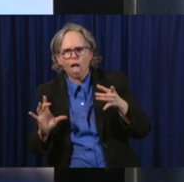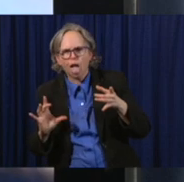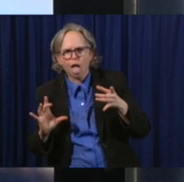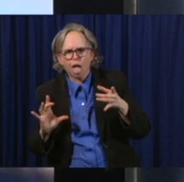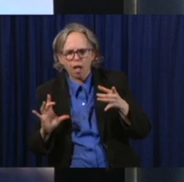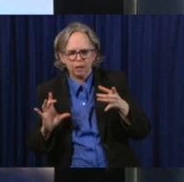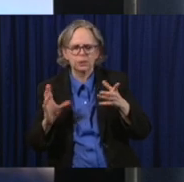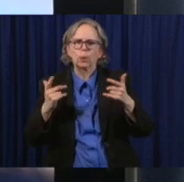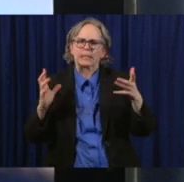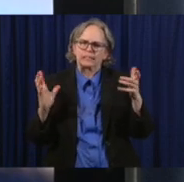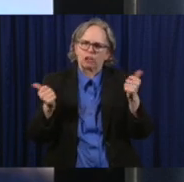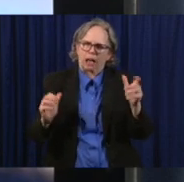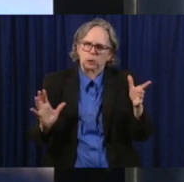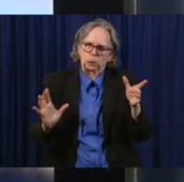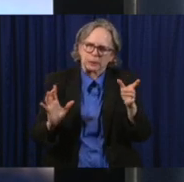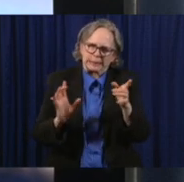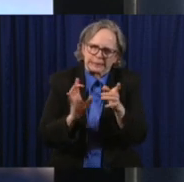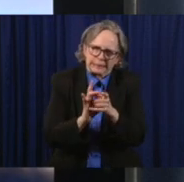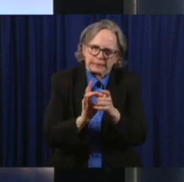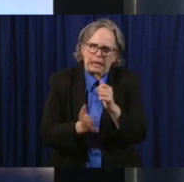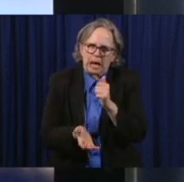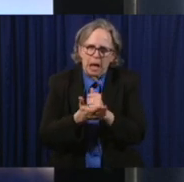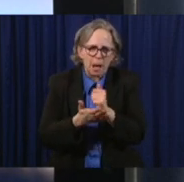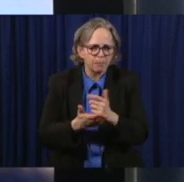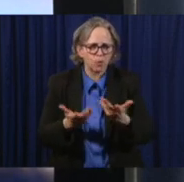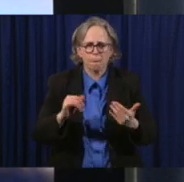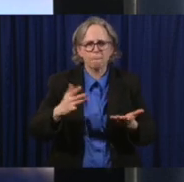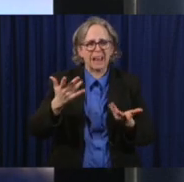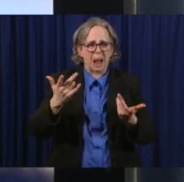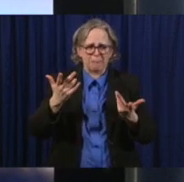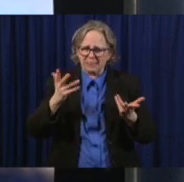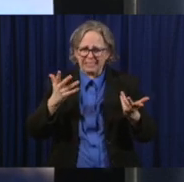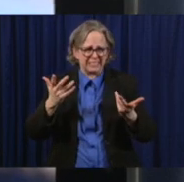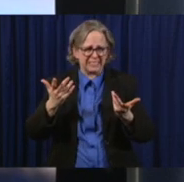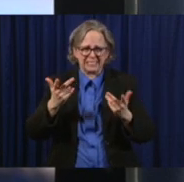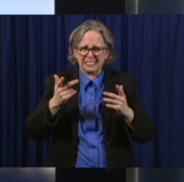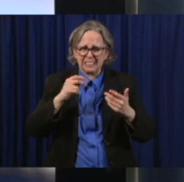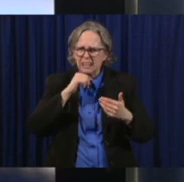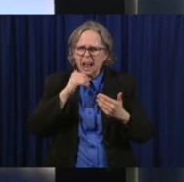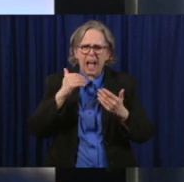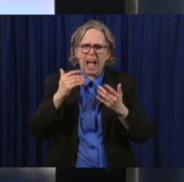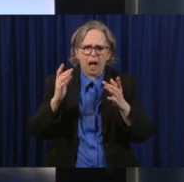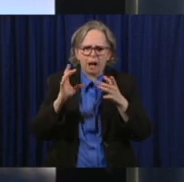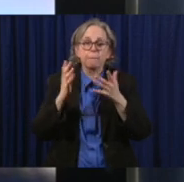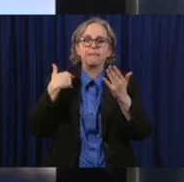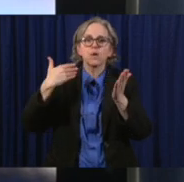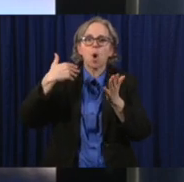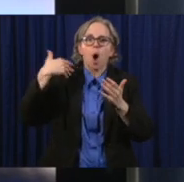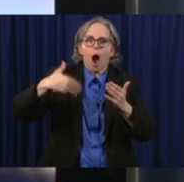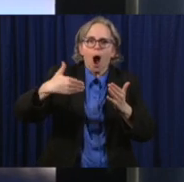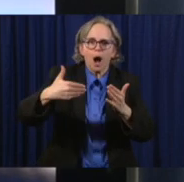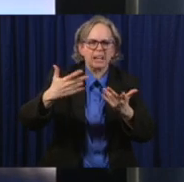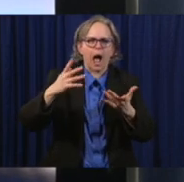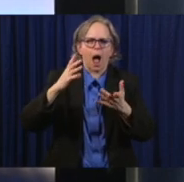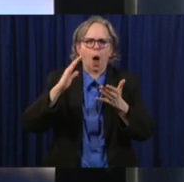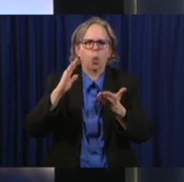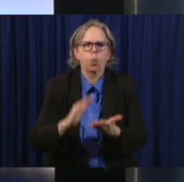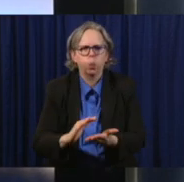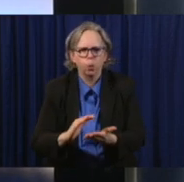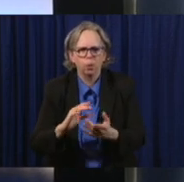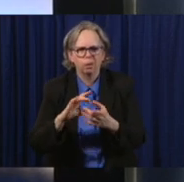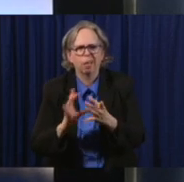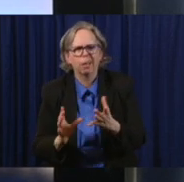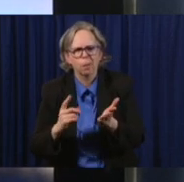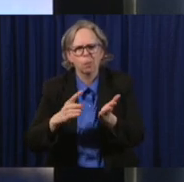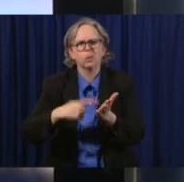are not as often as frequent in the way that they're accustomed to. And so we want to be able to respond to those concerns. It